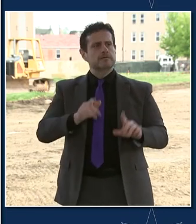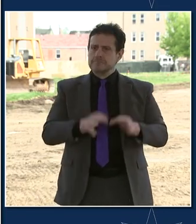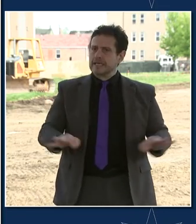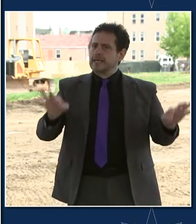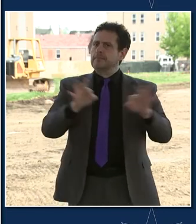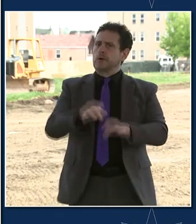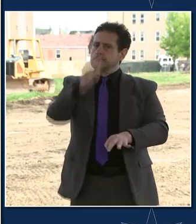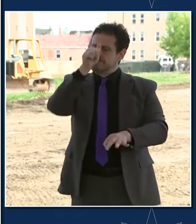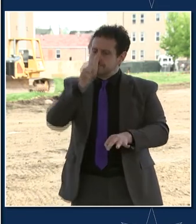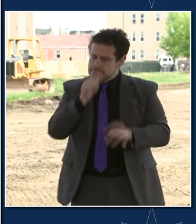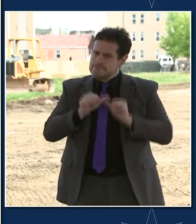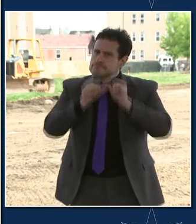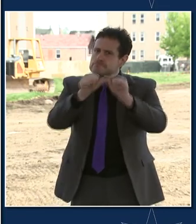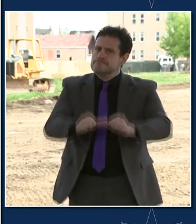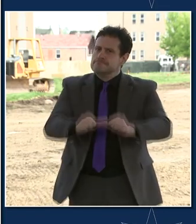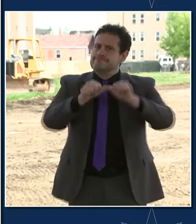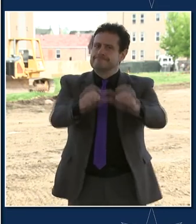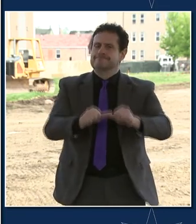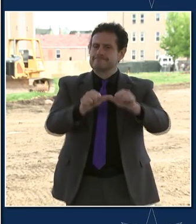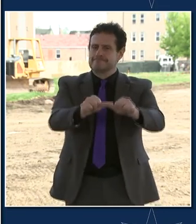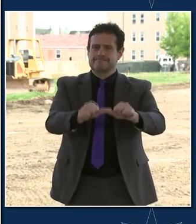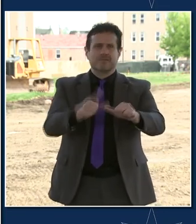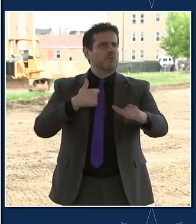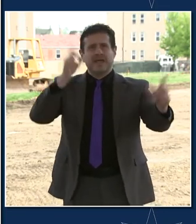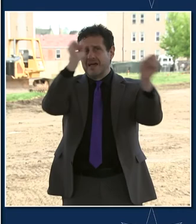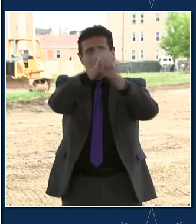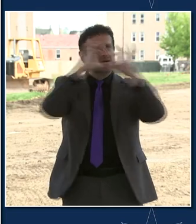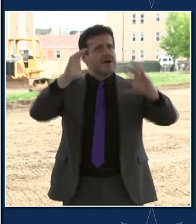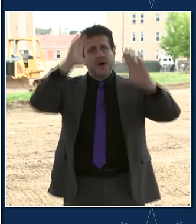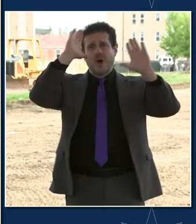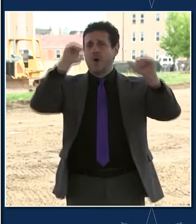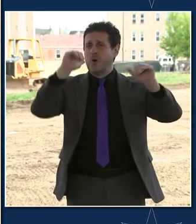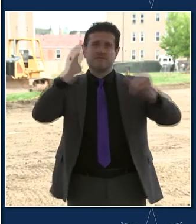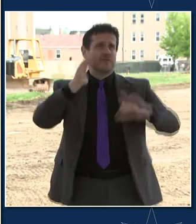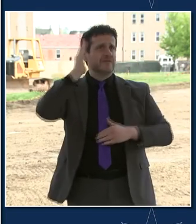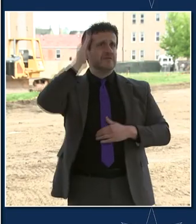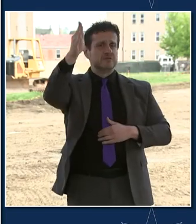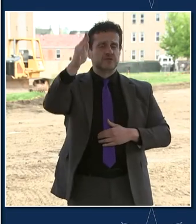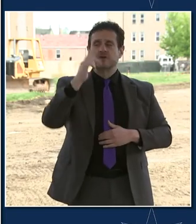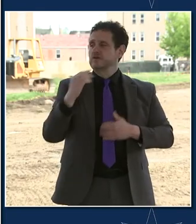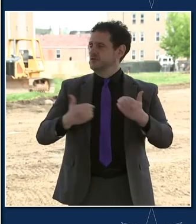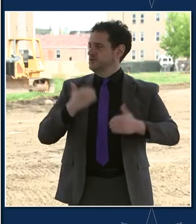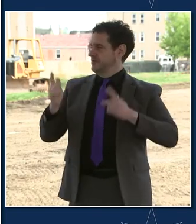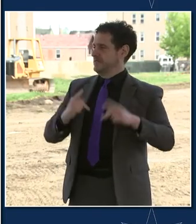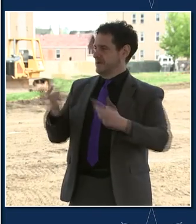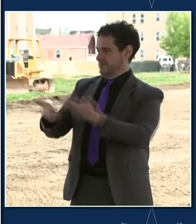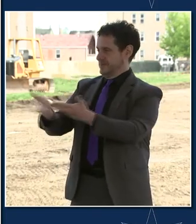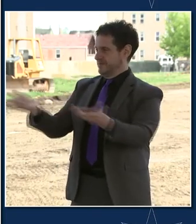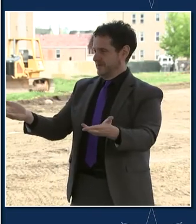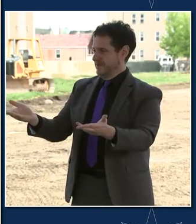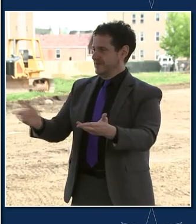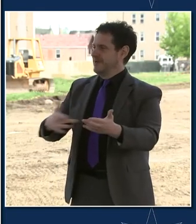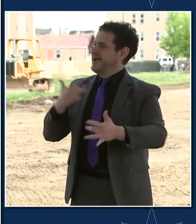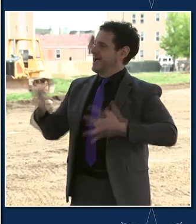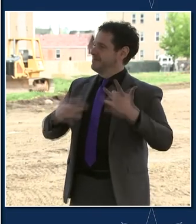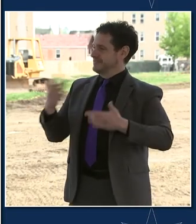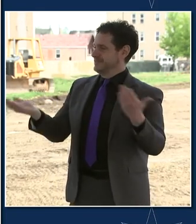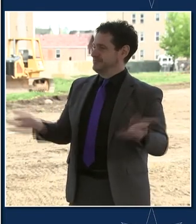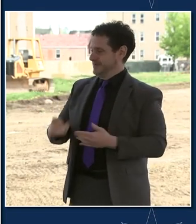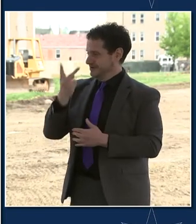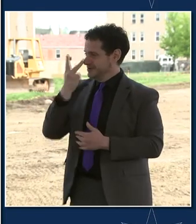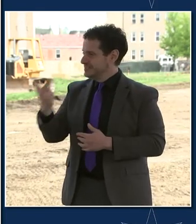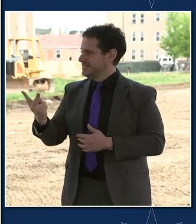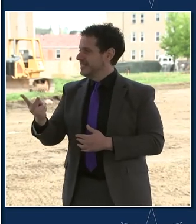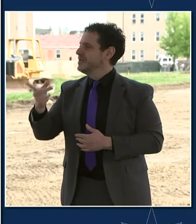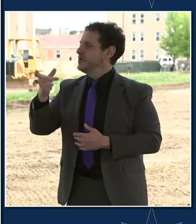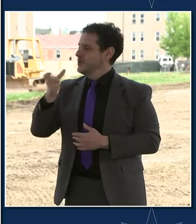Let's keep going, because we have such hope ahead of us. And to all the young people right here, I'm excited to be out here to see who's